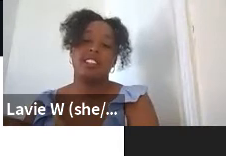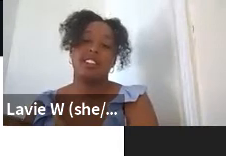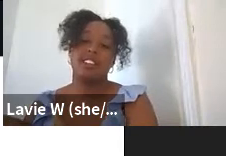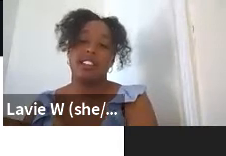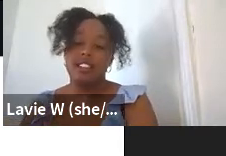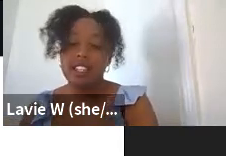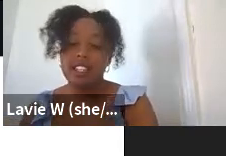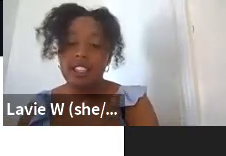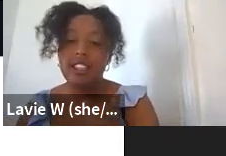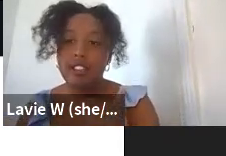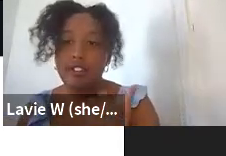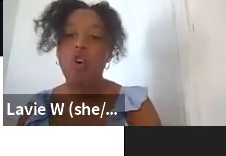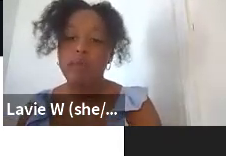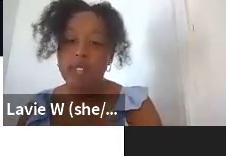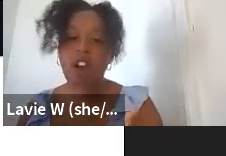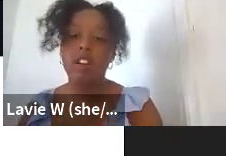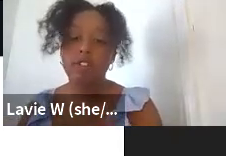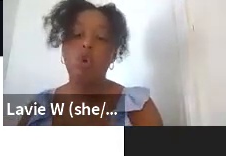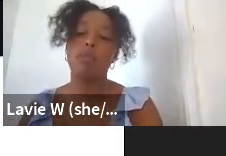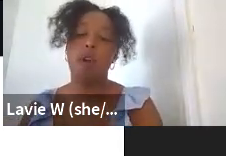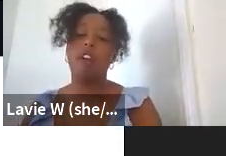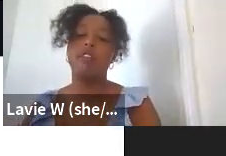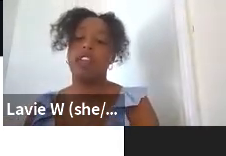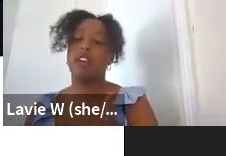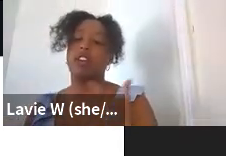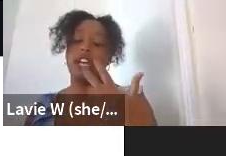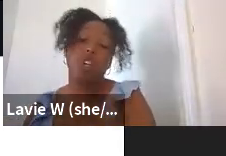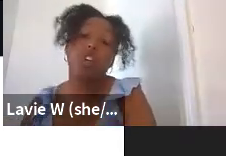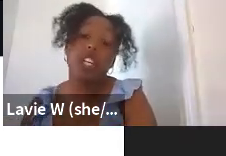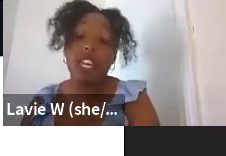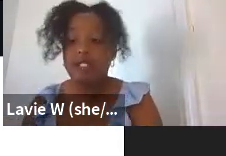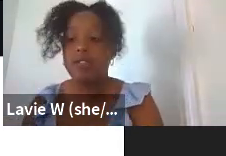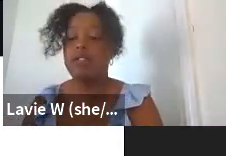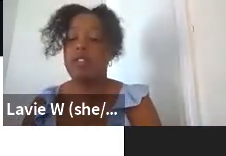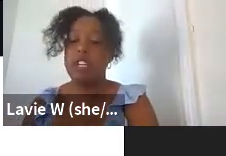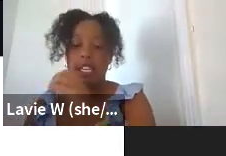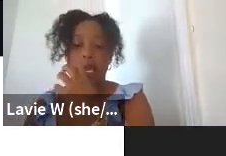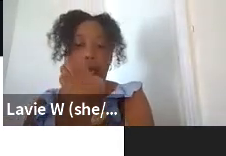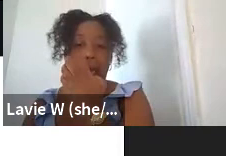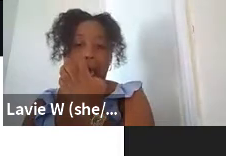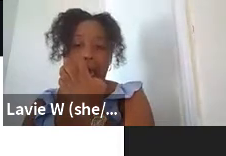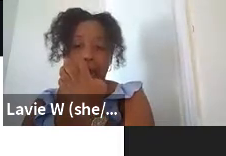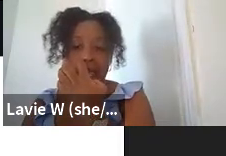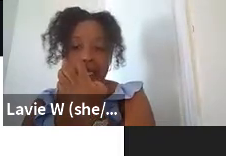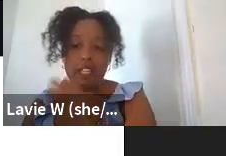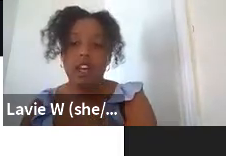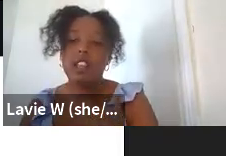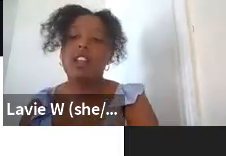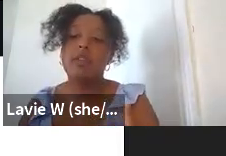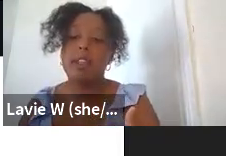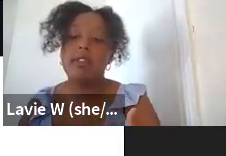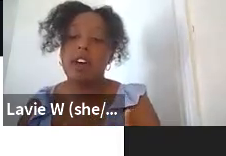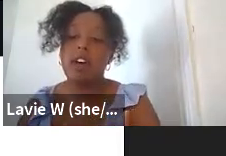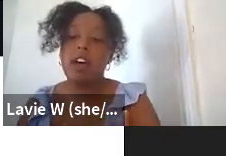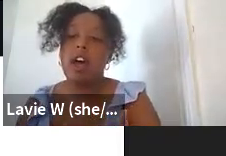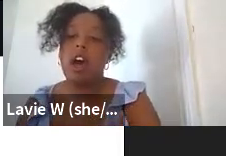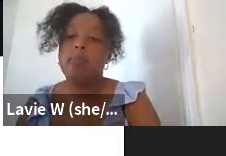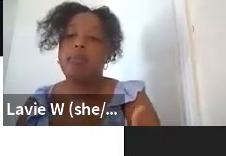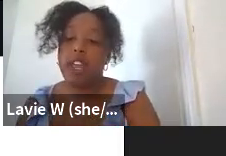practicing the form, the art form of aerial and learning it really is a little bit